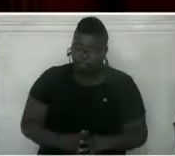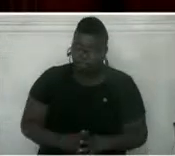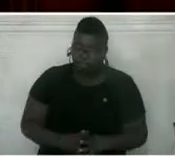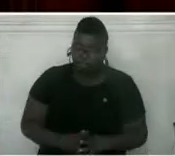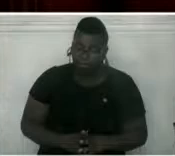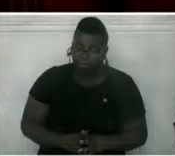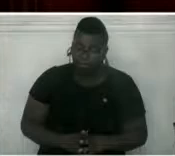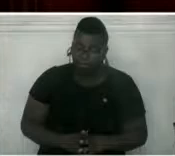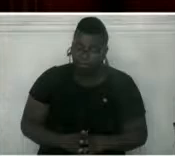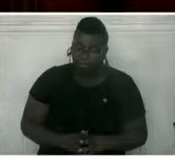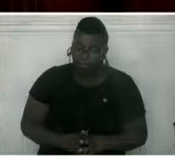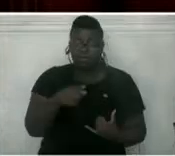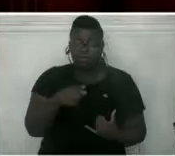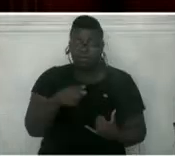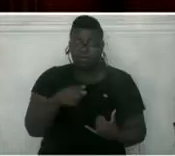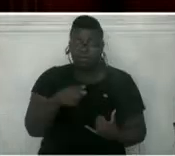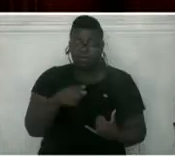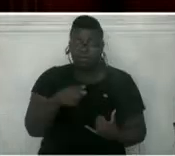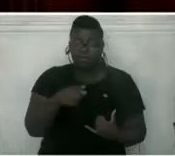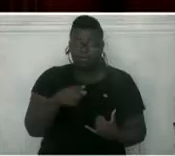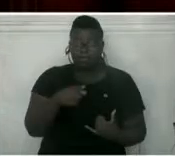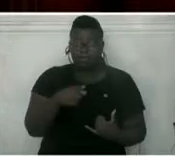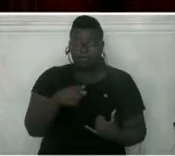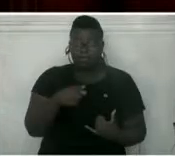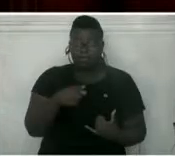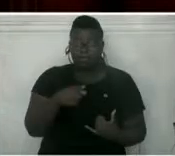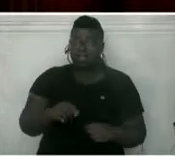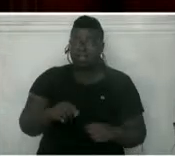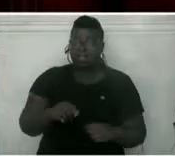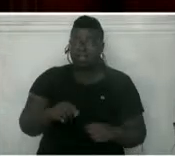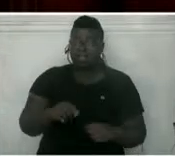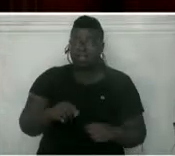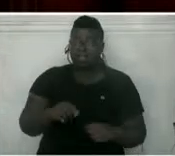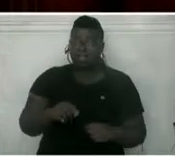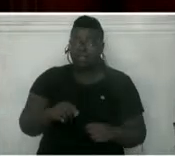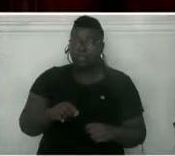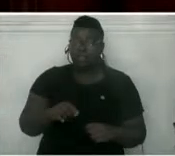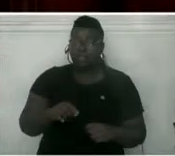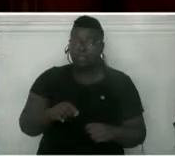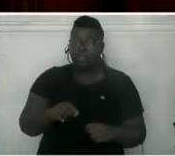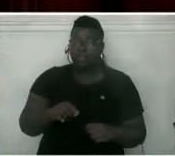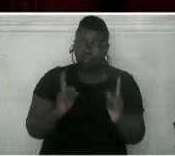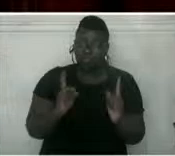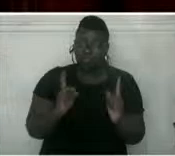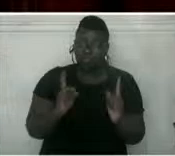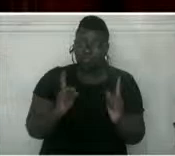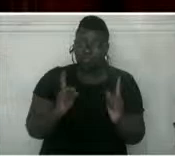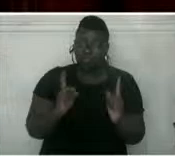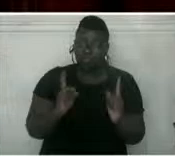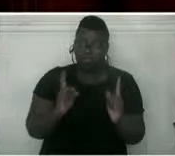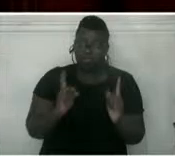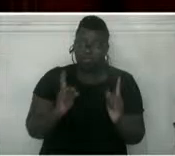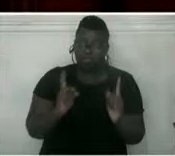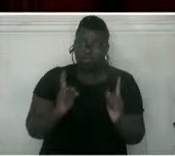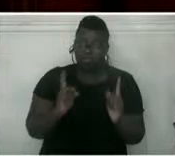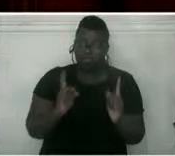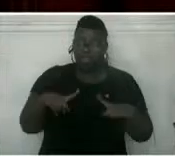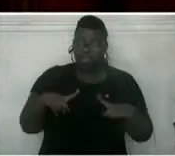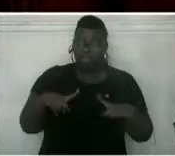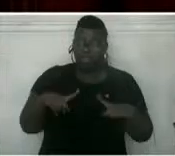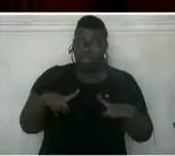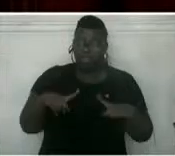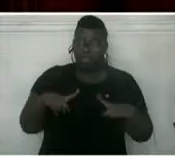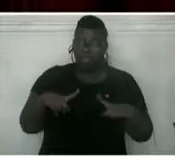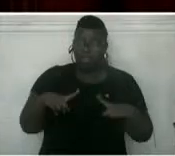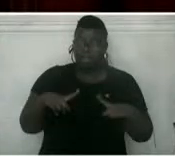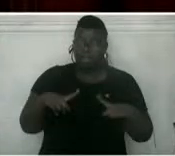state remains a strategic and a key agent of transforming the lives of our people. For